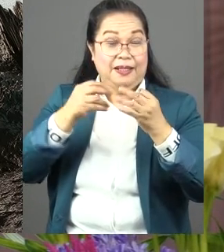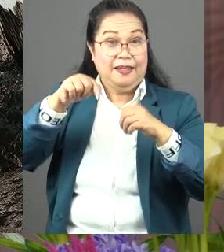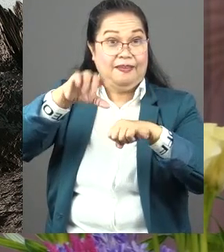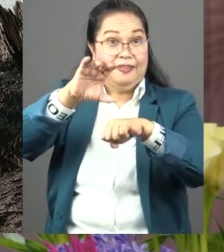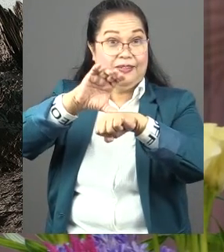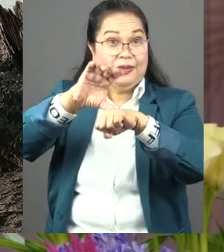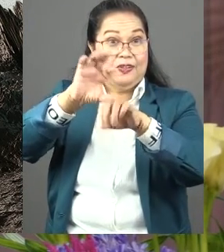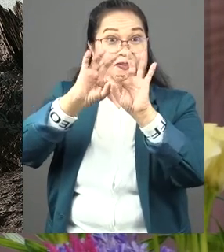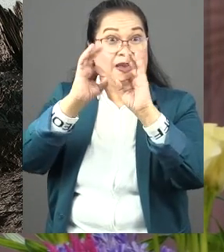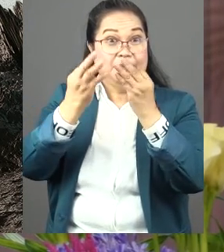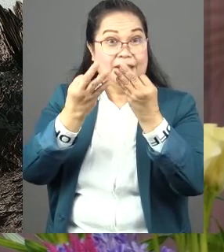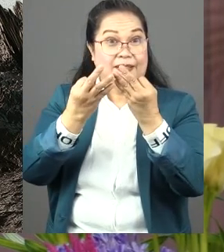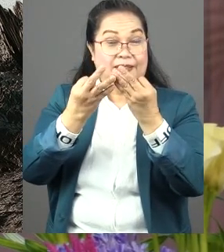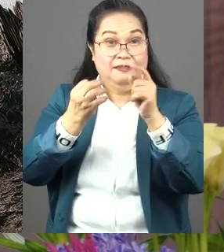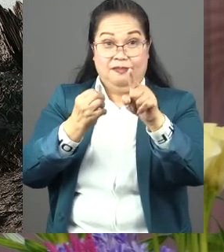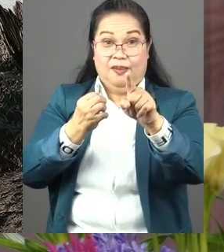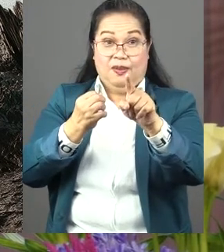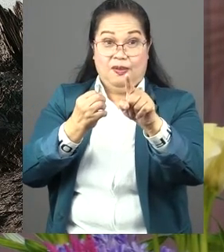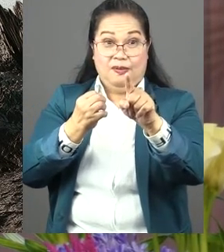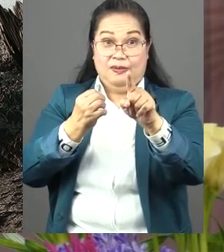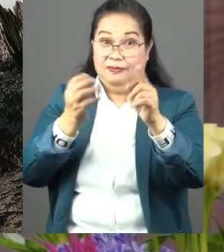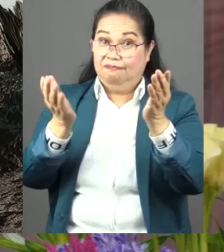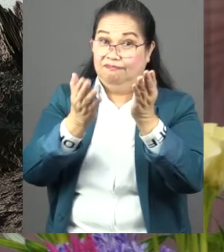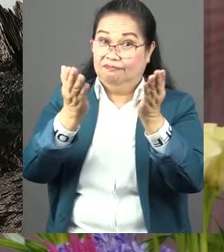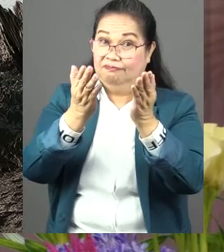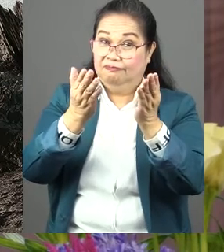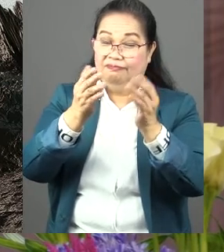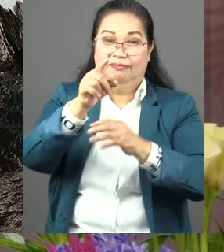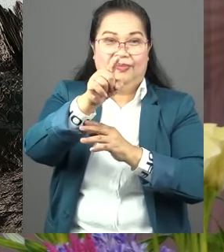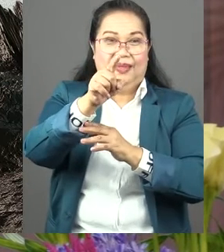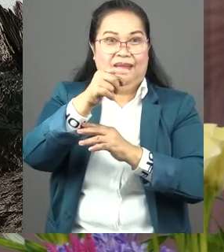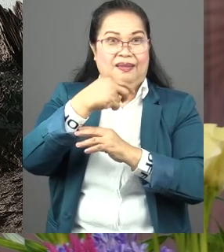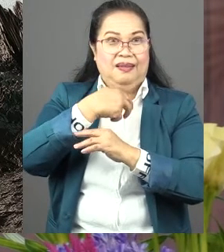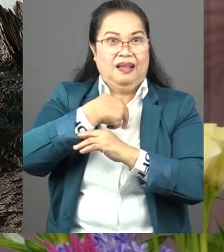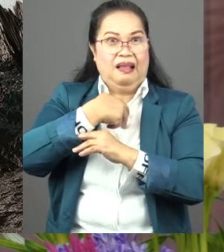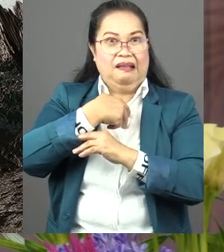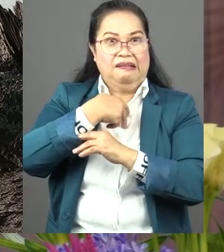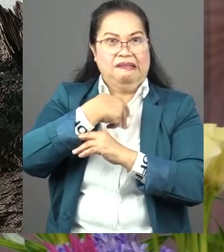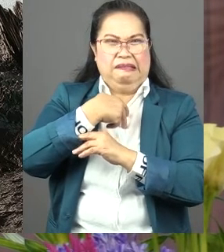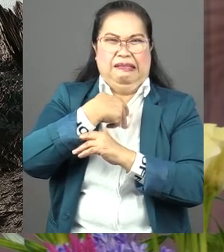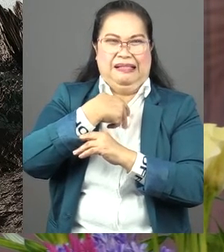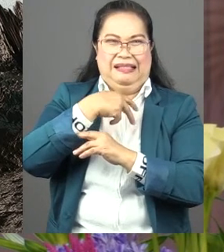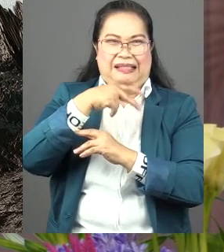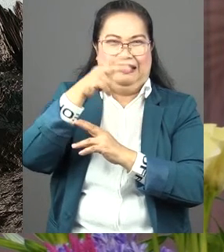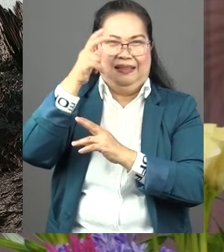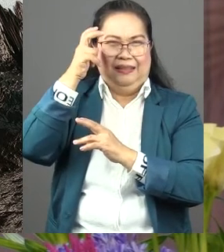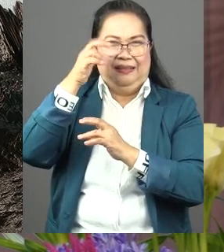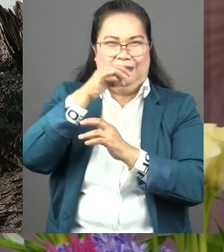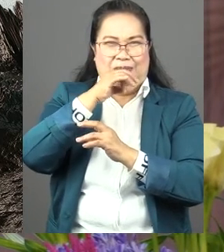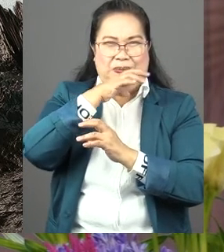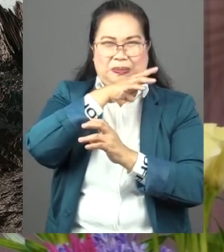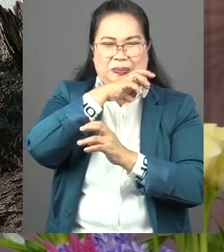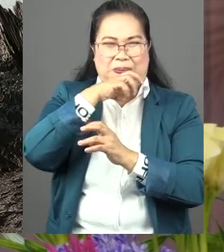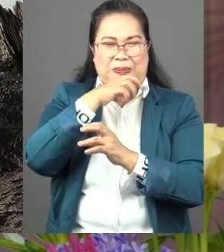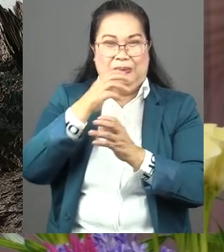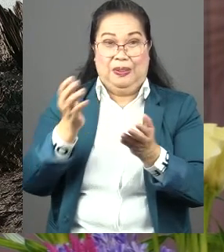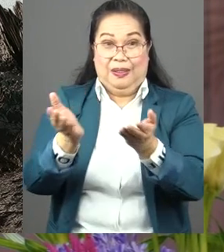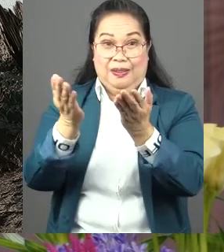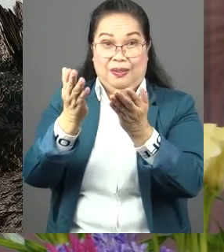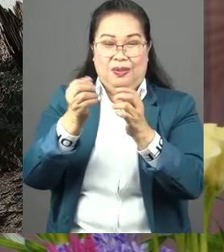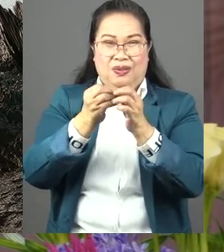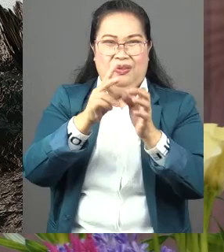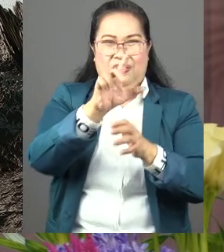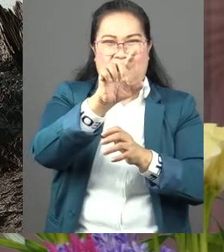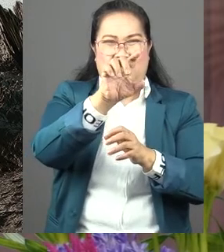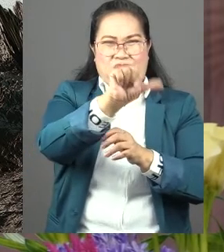family? Are you an encourager or are you a demoralizer? Are you the one who lifts others up or are you the